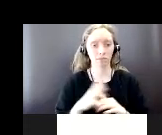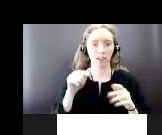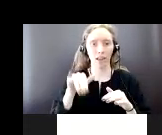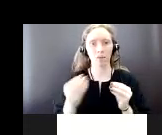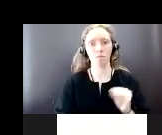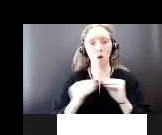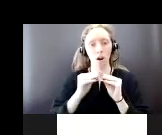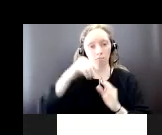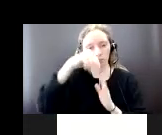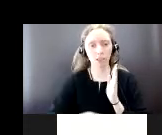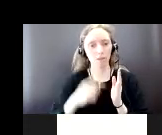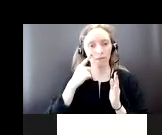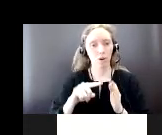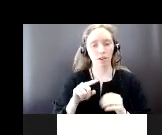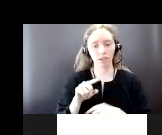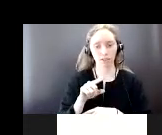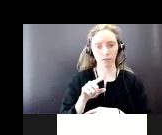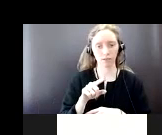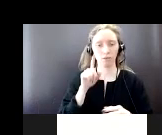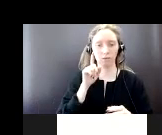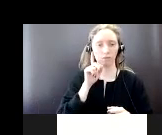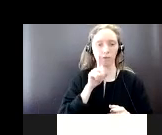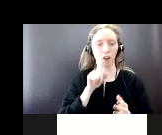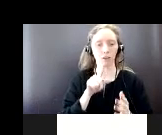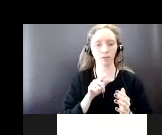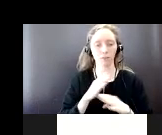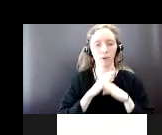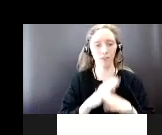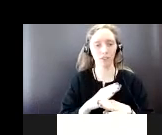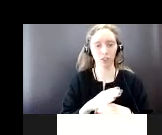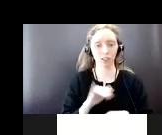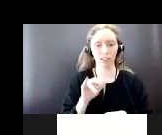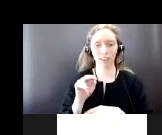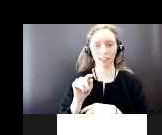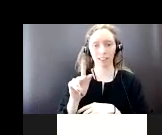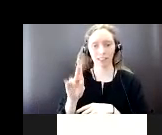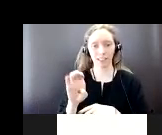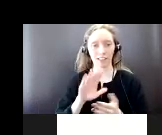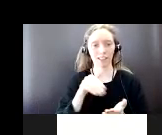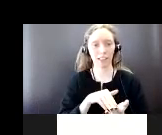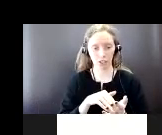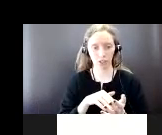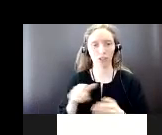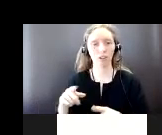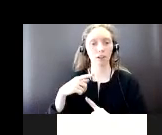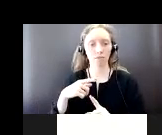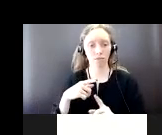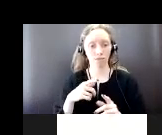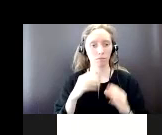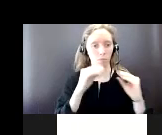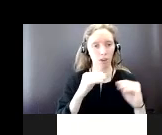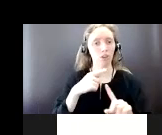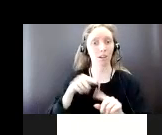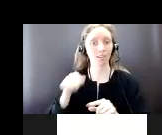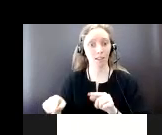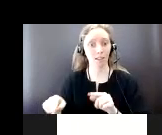provided. And they also send out mail information packages to victims, which are very, very helpful in